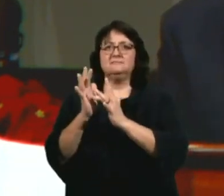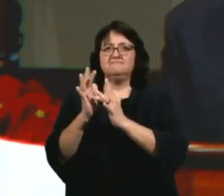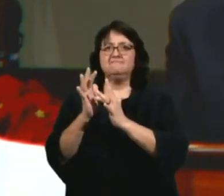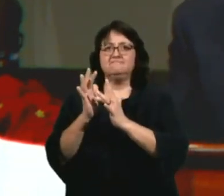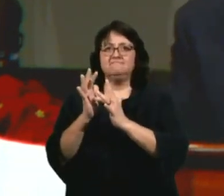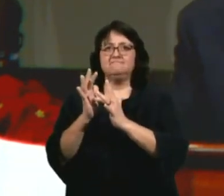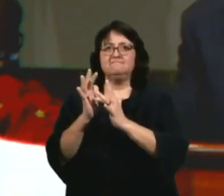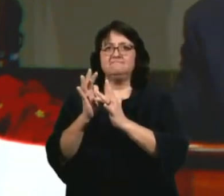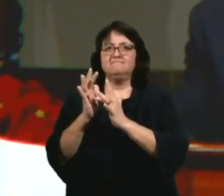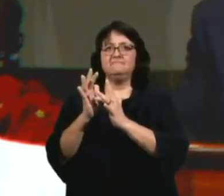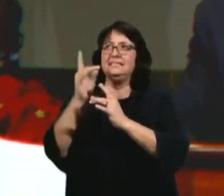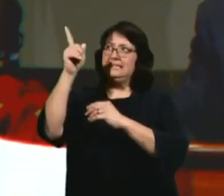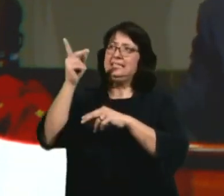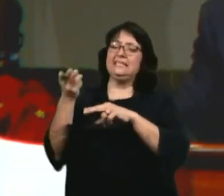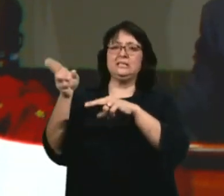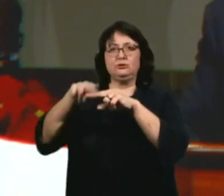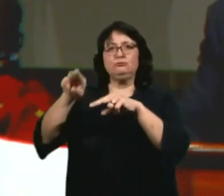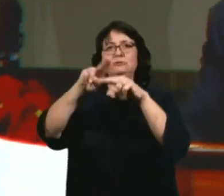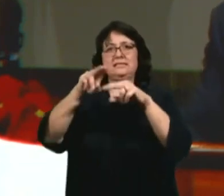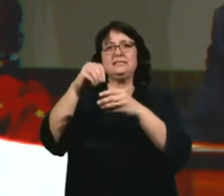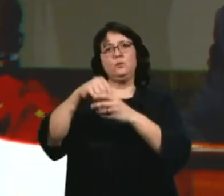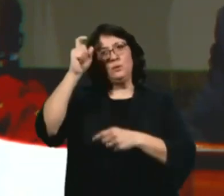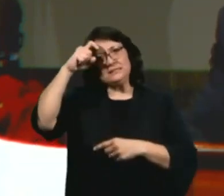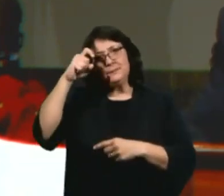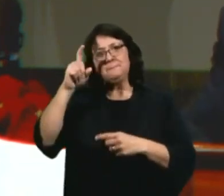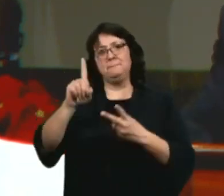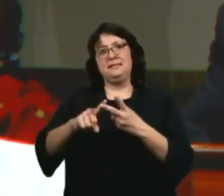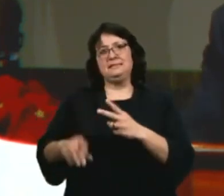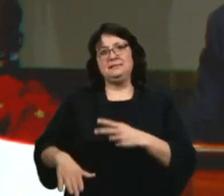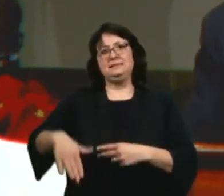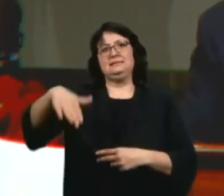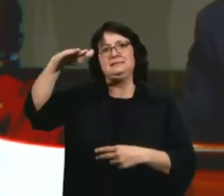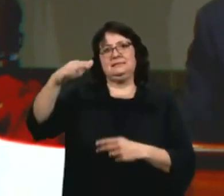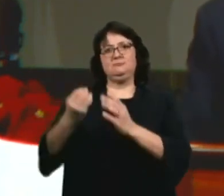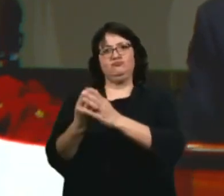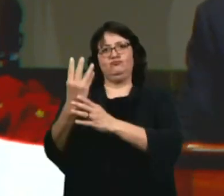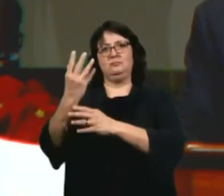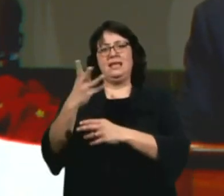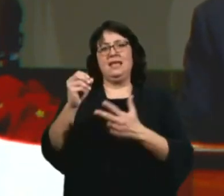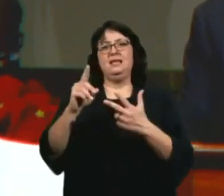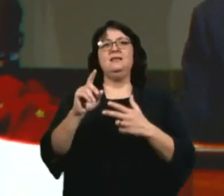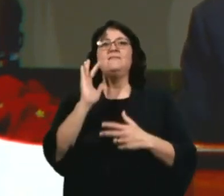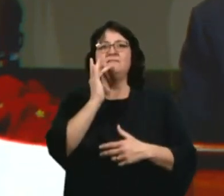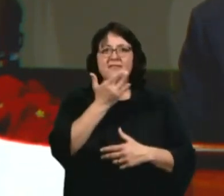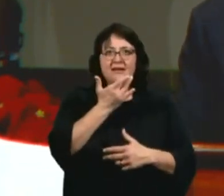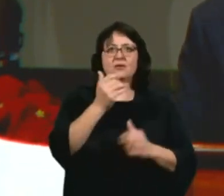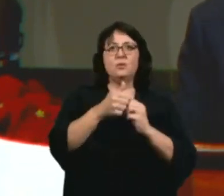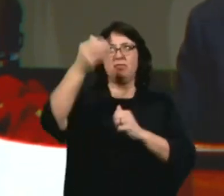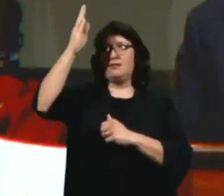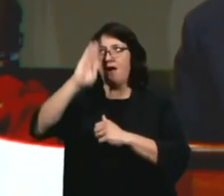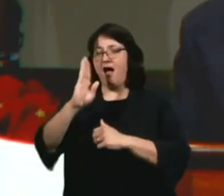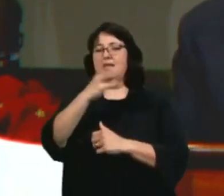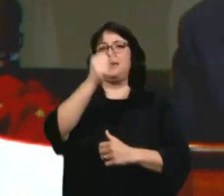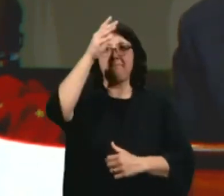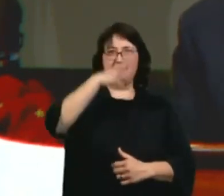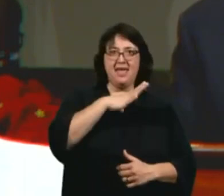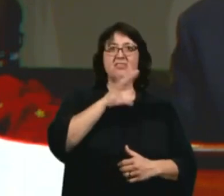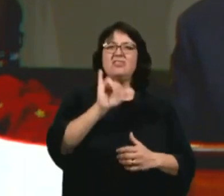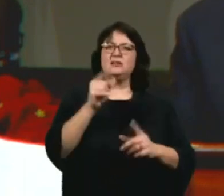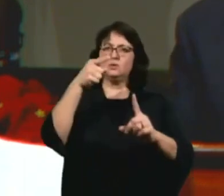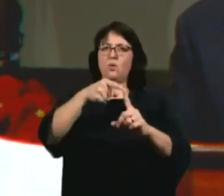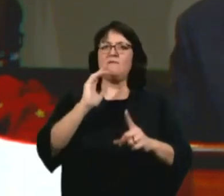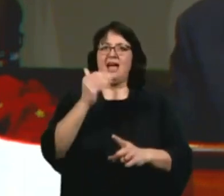he increased in wisdom and stature and favor with God and man. Amen. And that's the goal of our